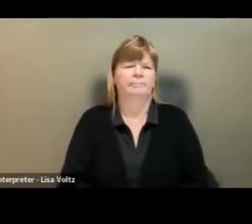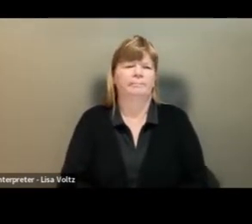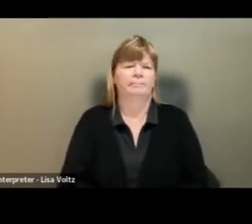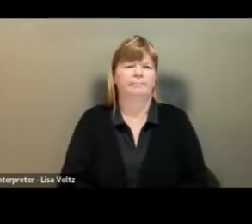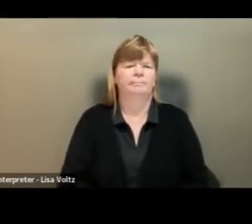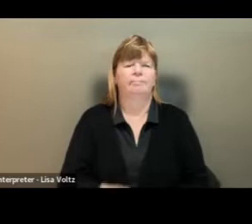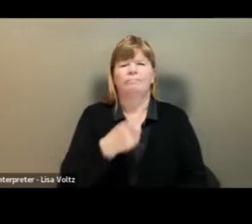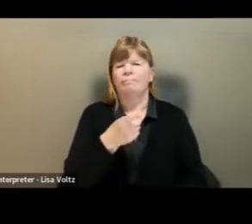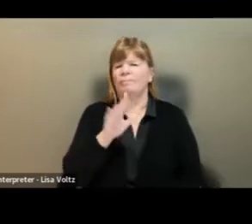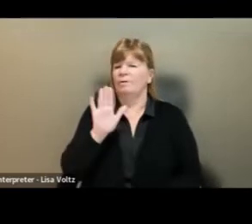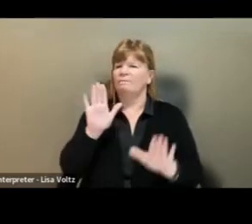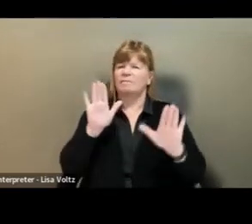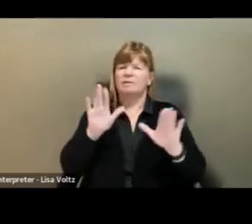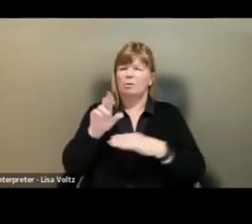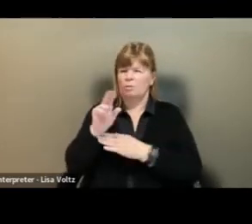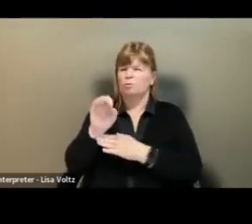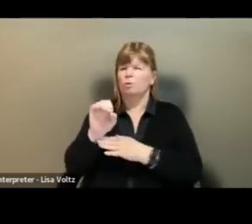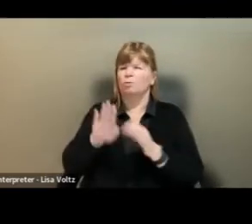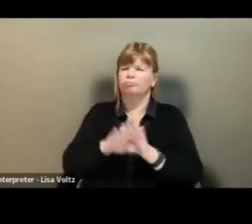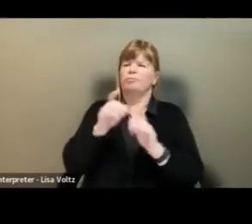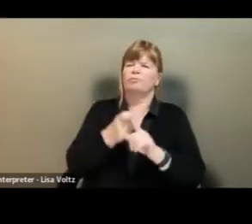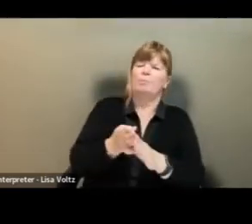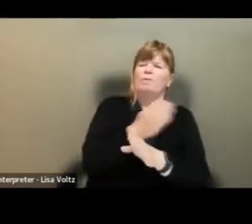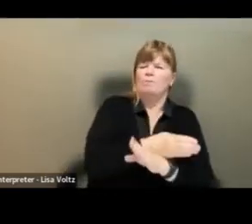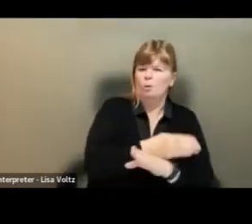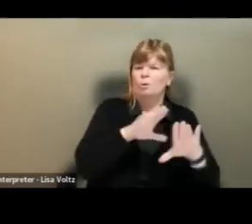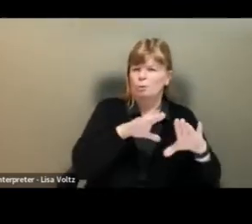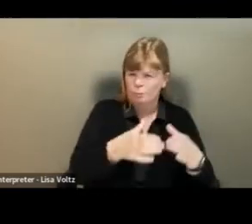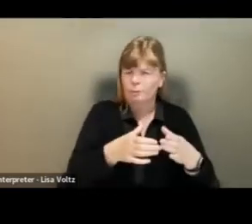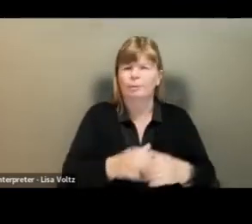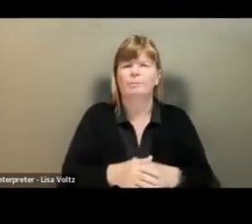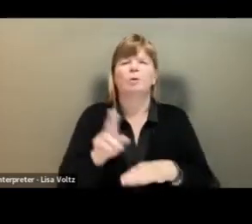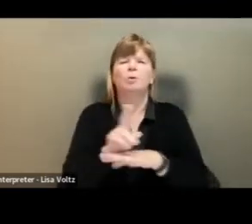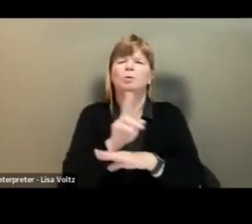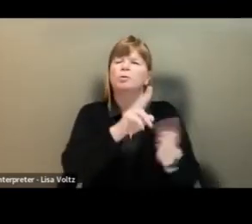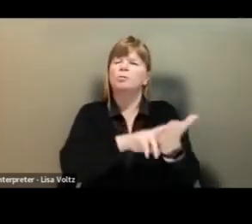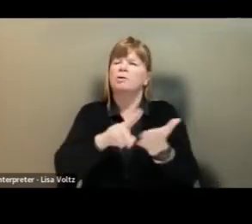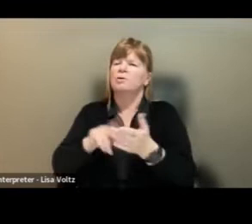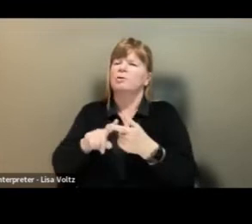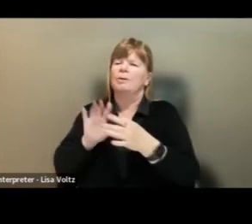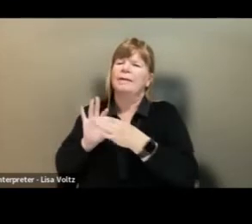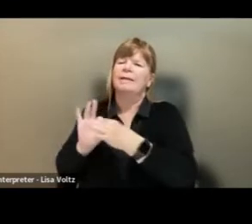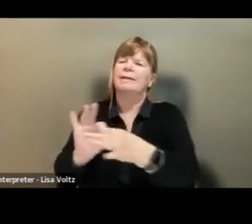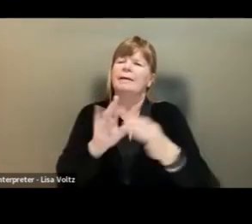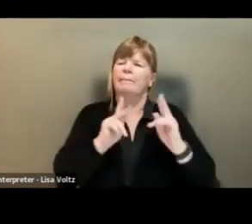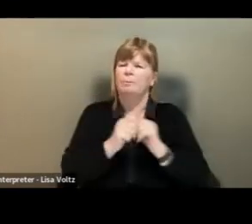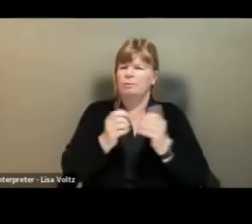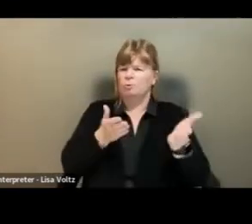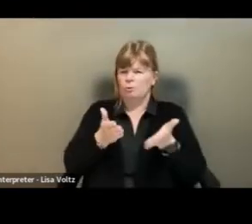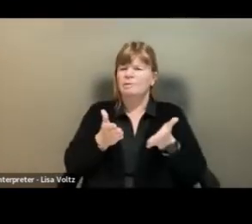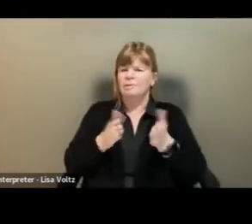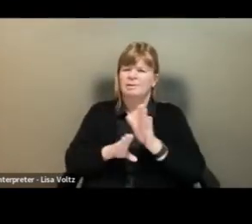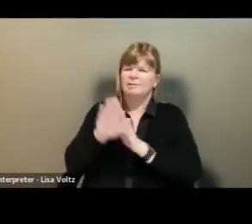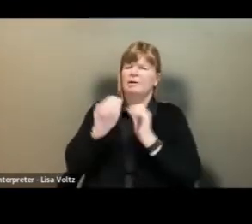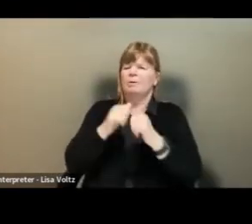A fantastic resource that developed out of the previous work group is this guide for using registries to connect people to services, developed by NASH's Director